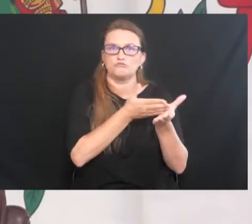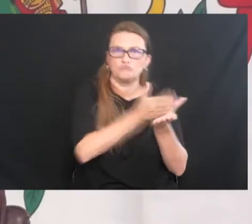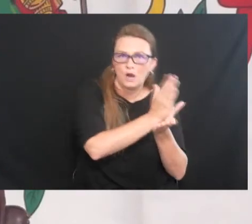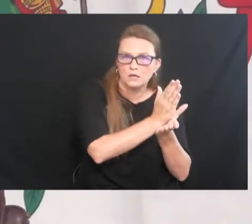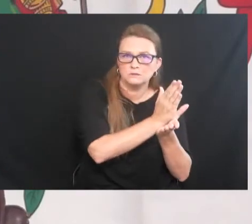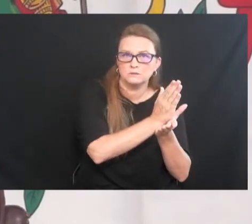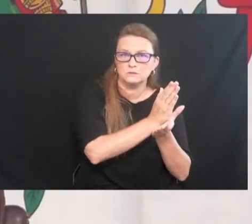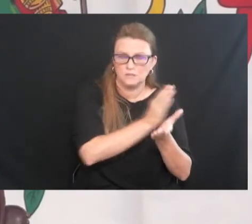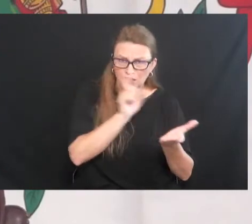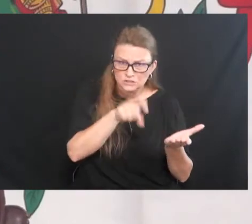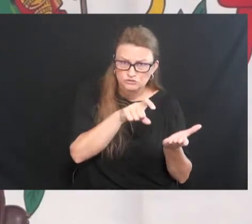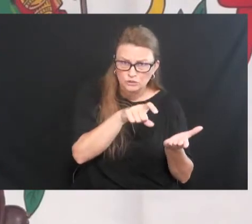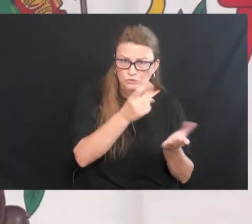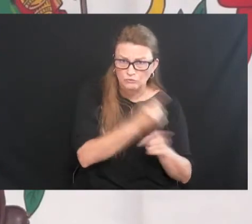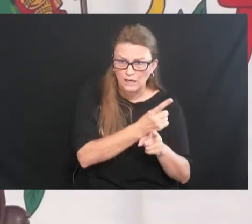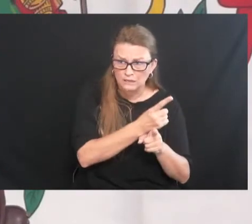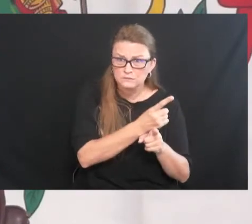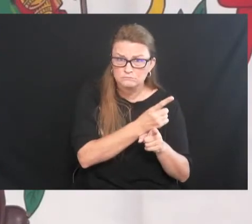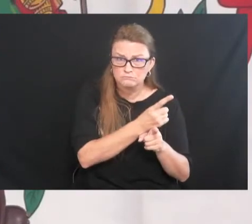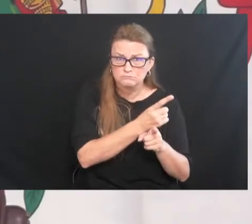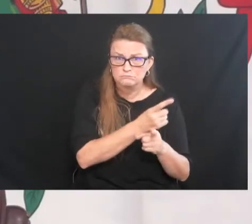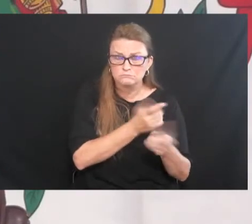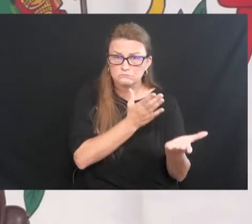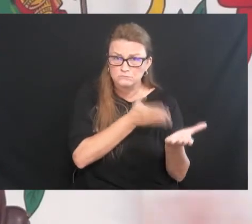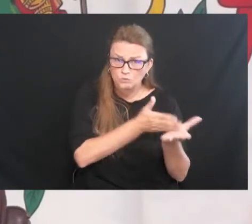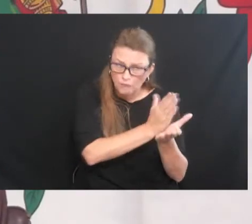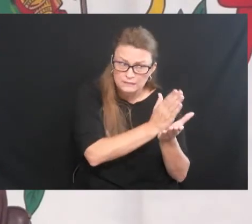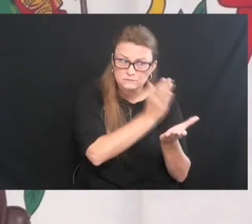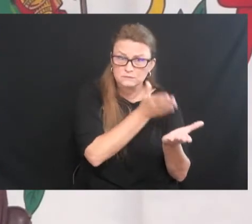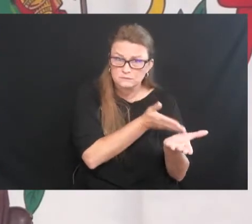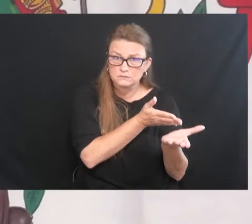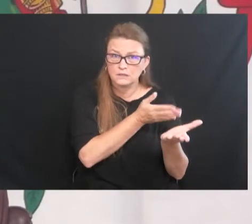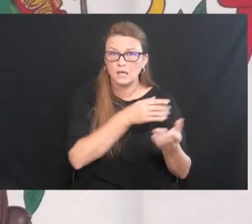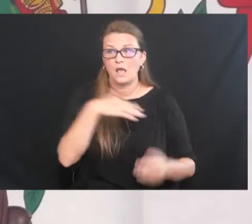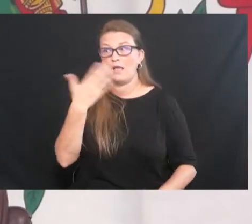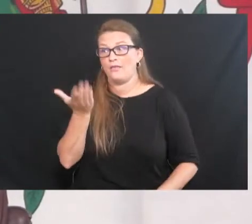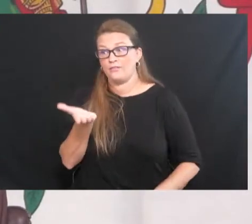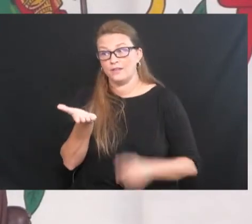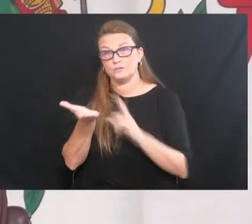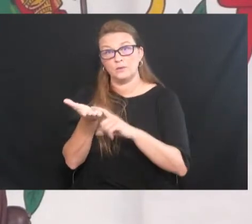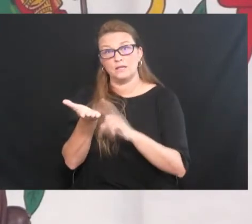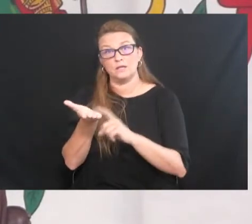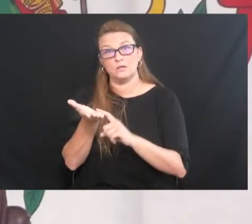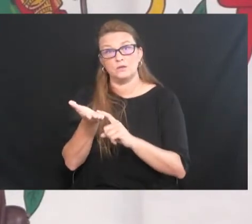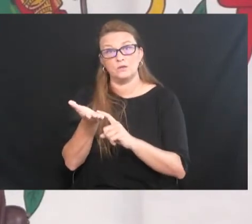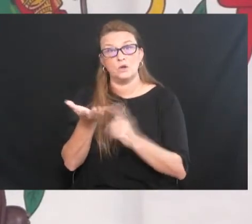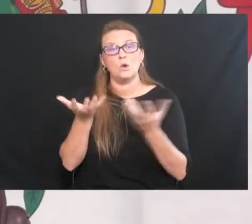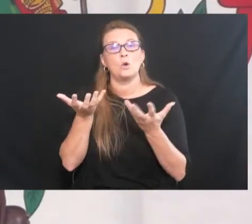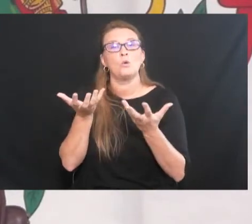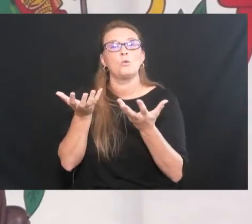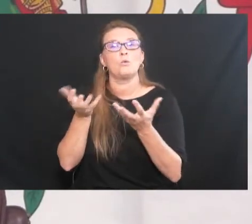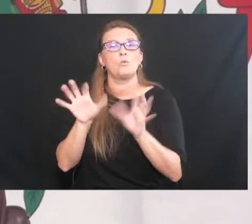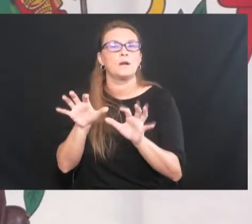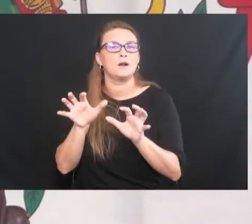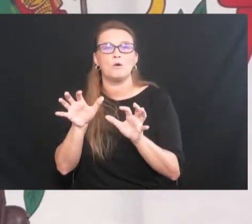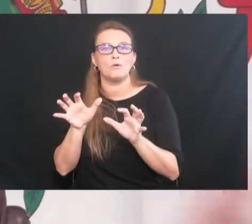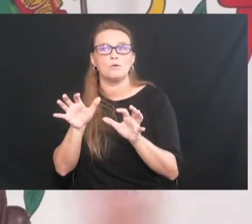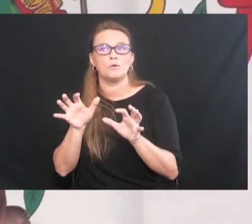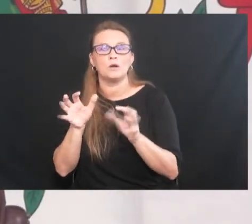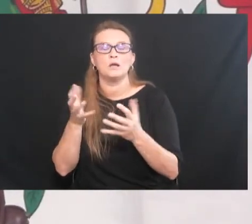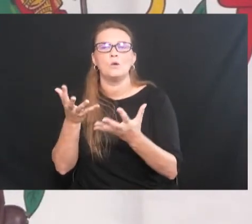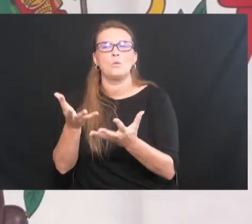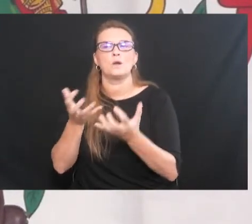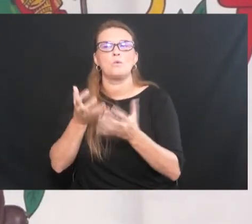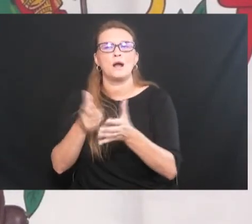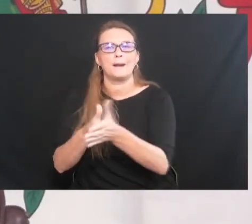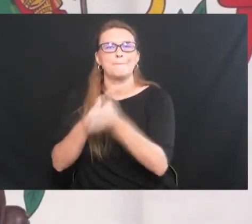should, should we not? And then on the other hand, we're saying we want to